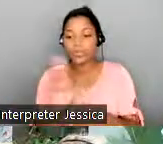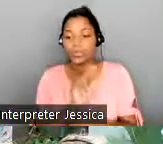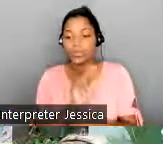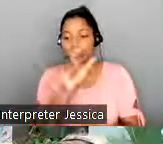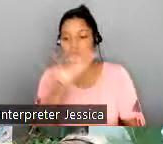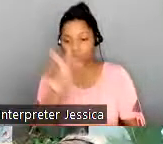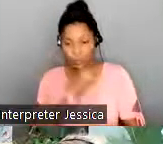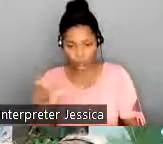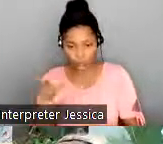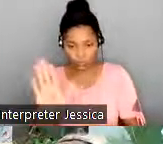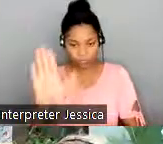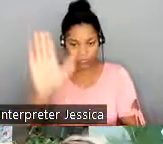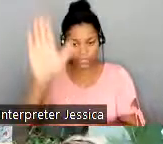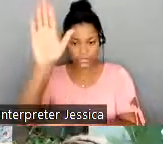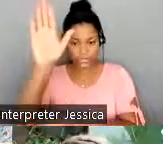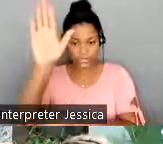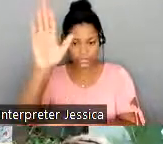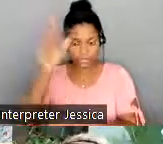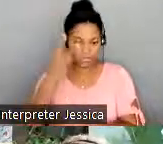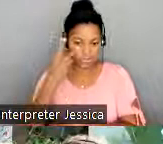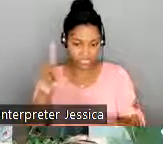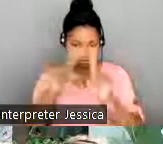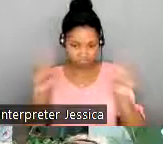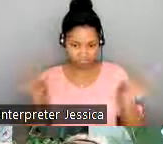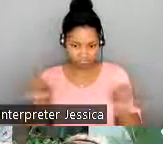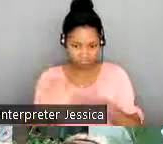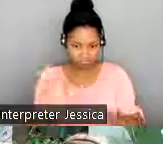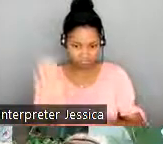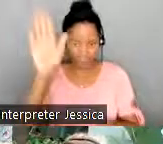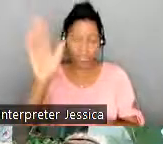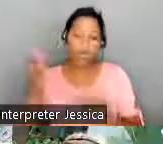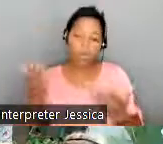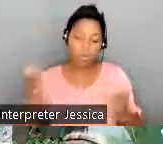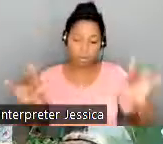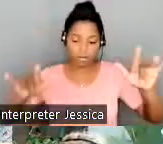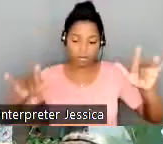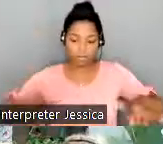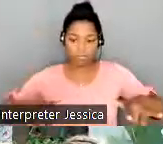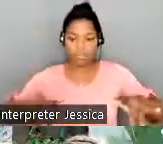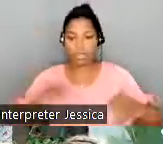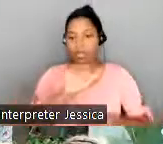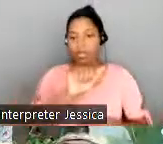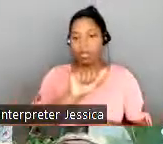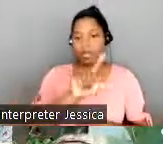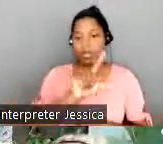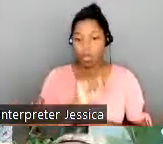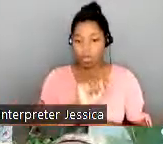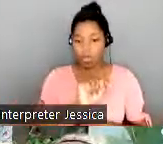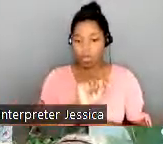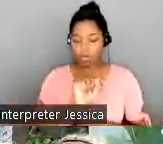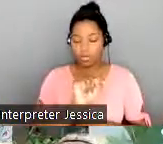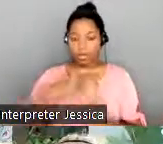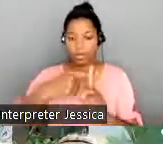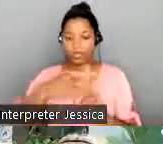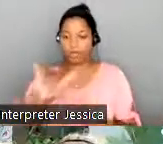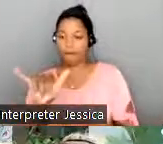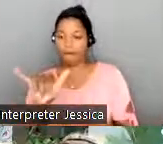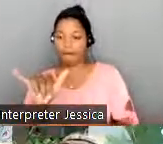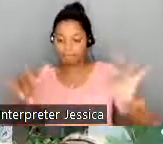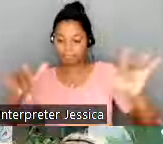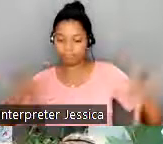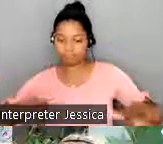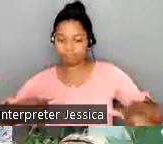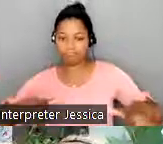to raise or lower your hand, or press Alt plus Y on your keyboard. Both days of the summit are